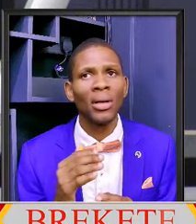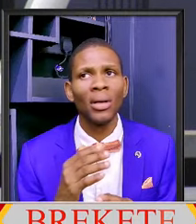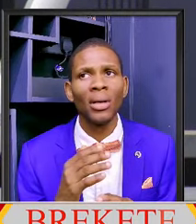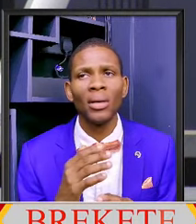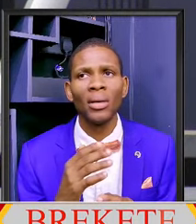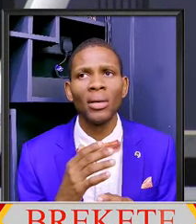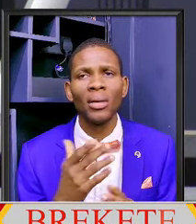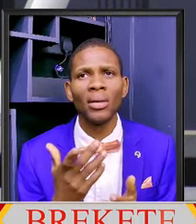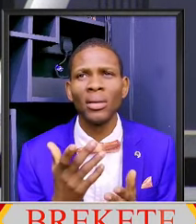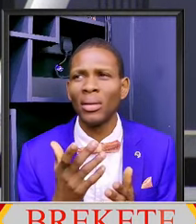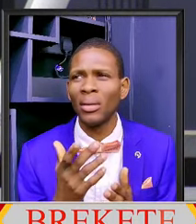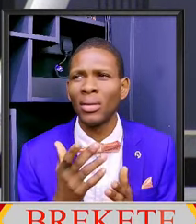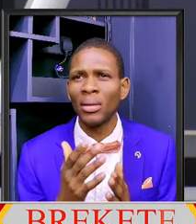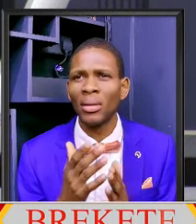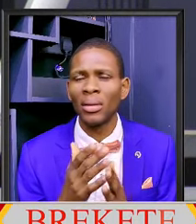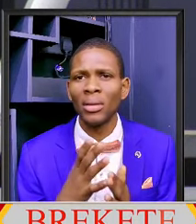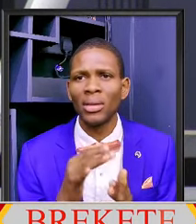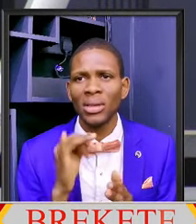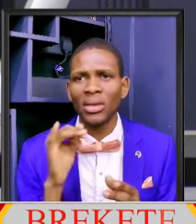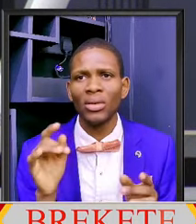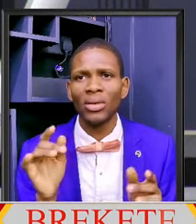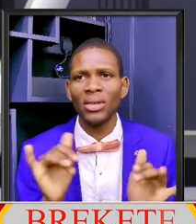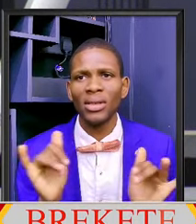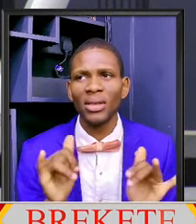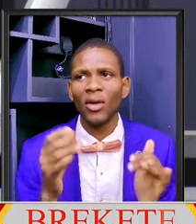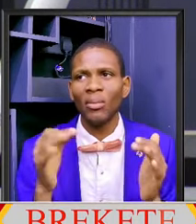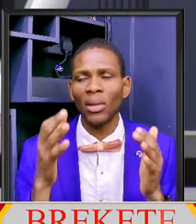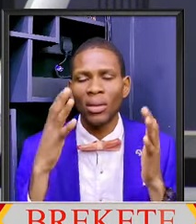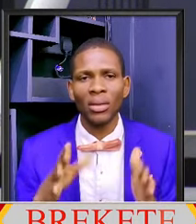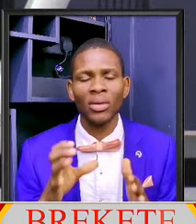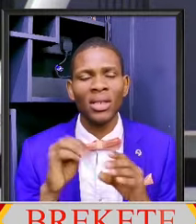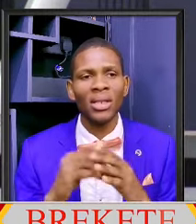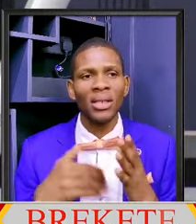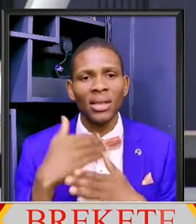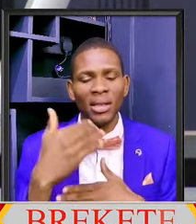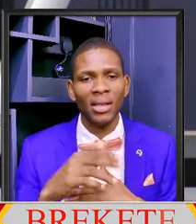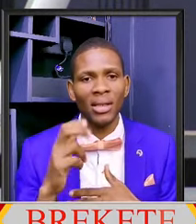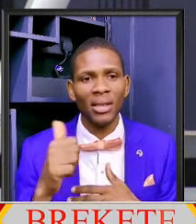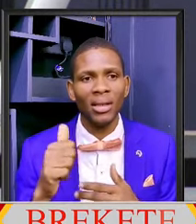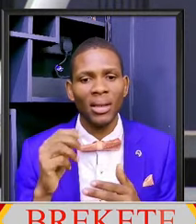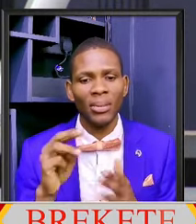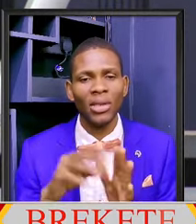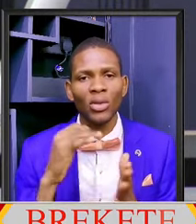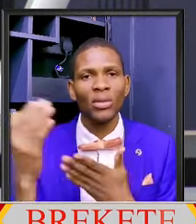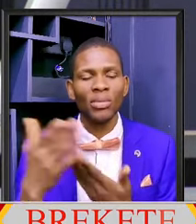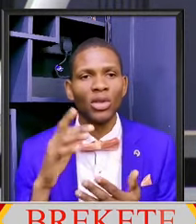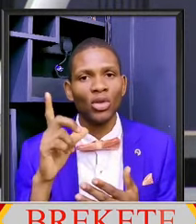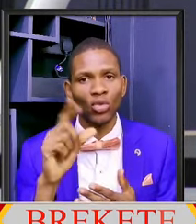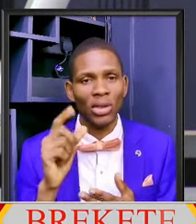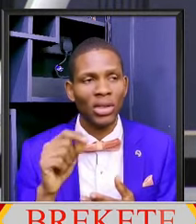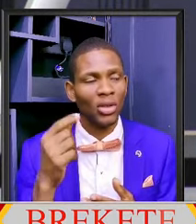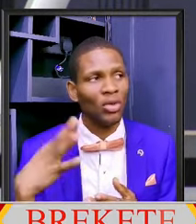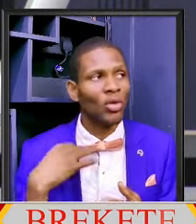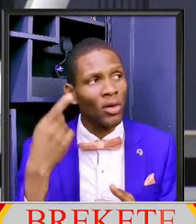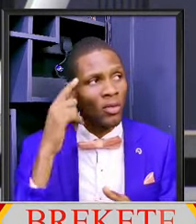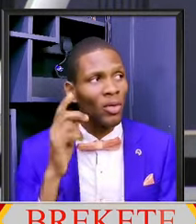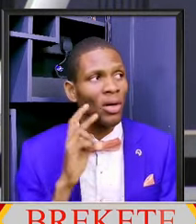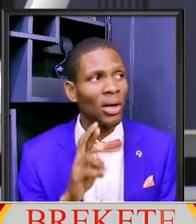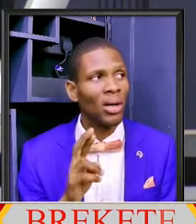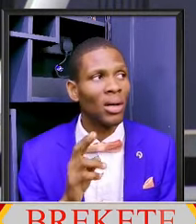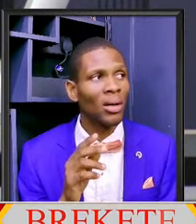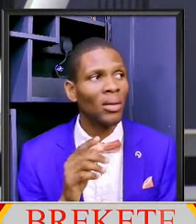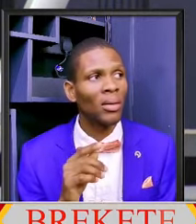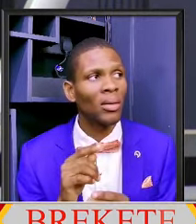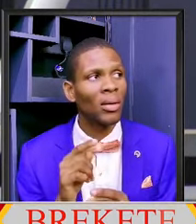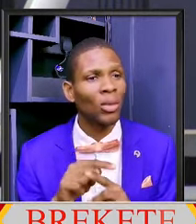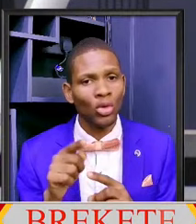her own because the girl is the same size as my daughter as well. Mm-hmm. So in the next 10 minutes, she will be 20 dresses. So in now, the next 10 minutes. But you know,